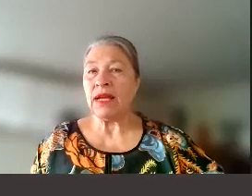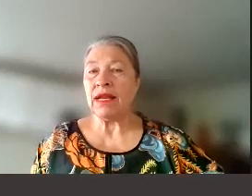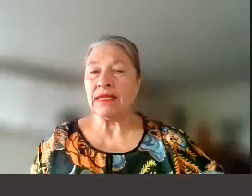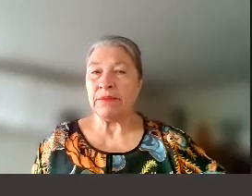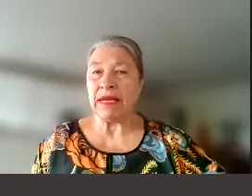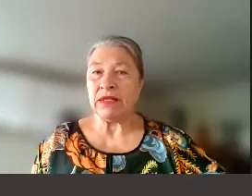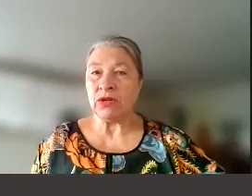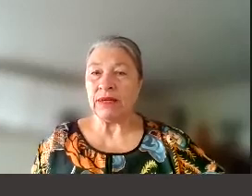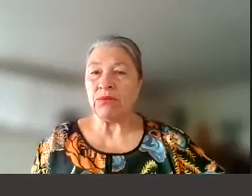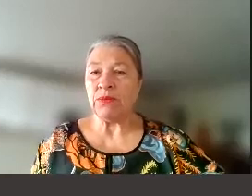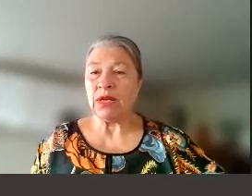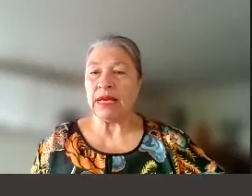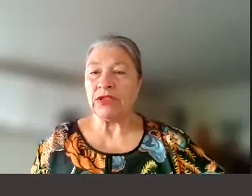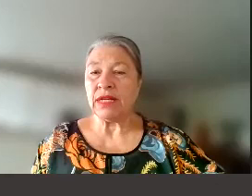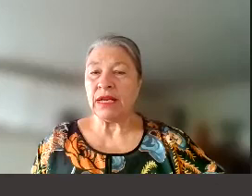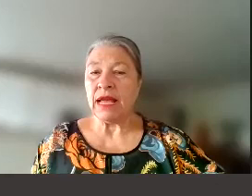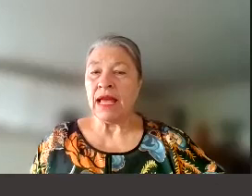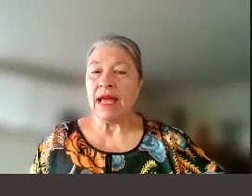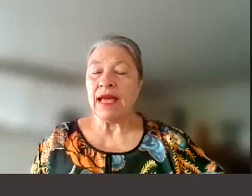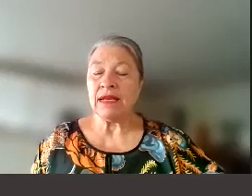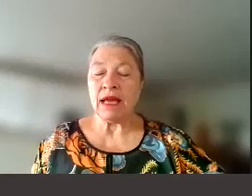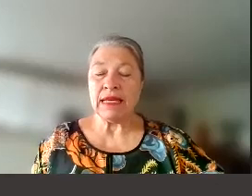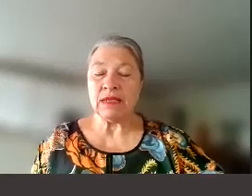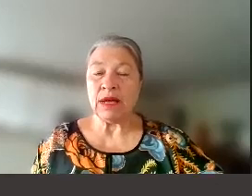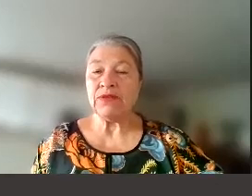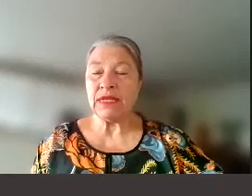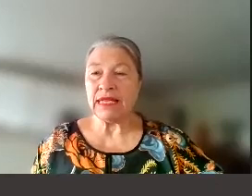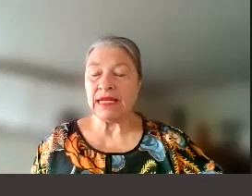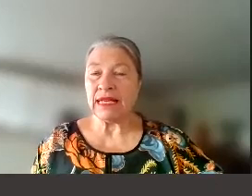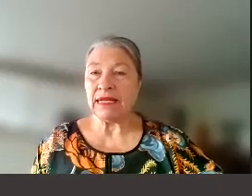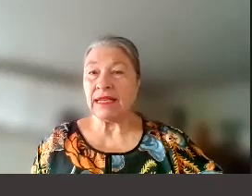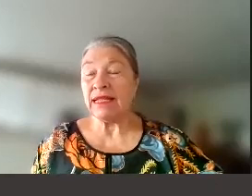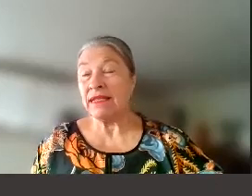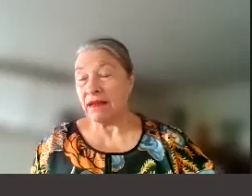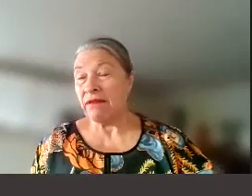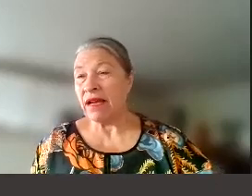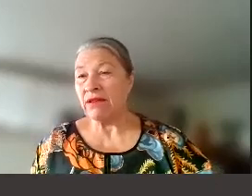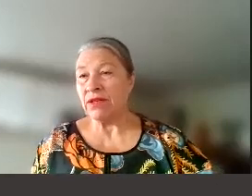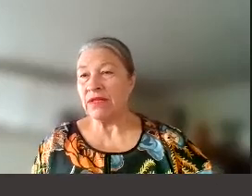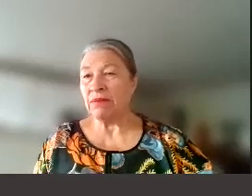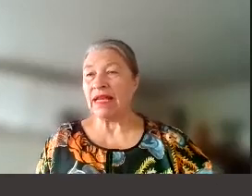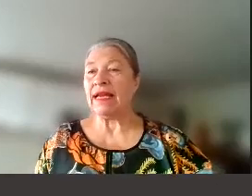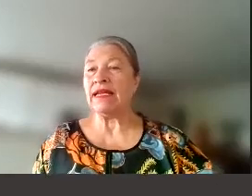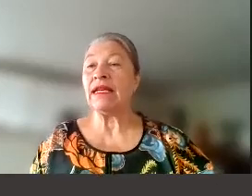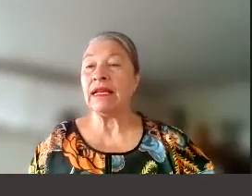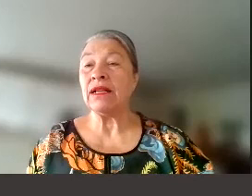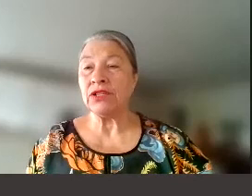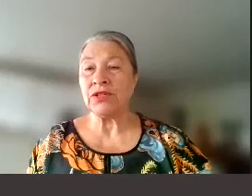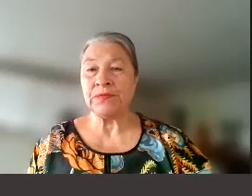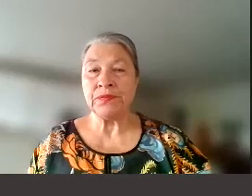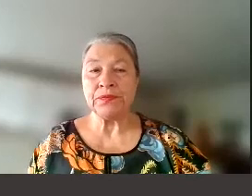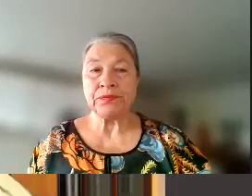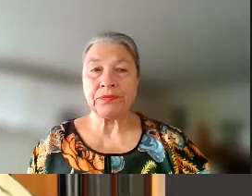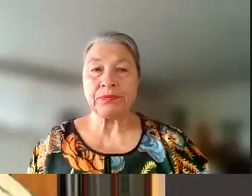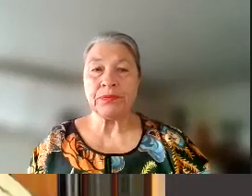as well as the mainstream population. And I guess one of the techniques is around using plain